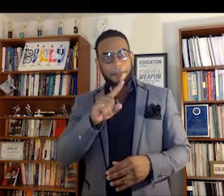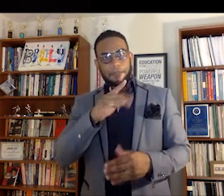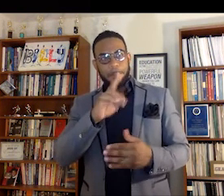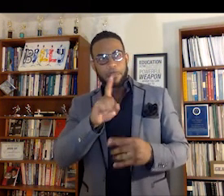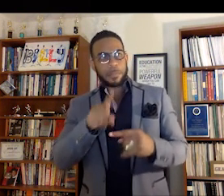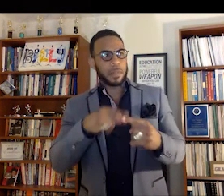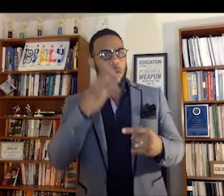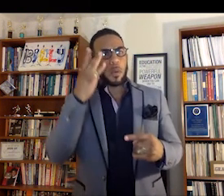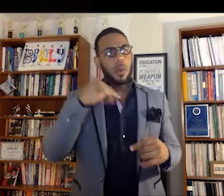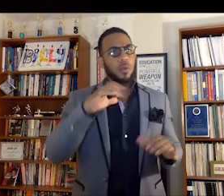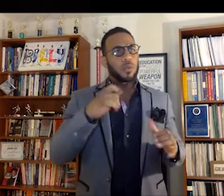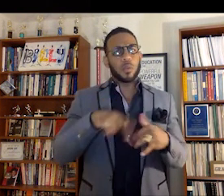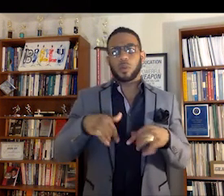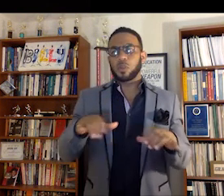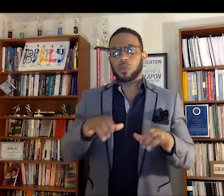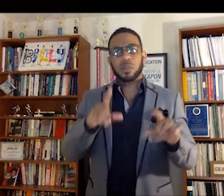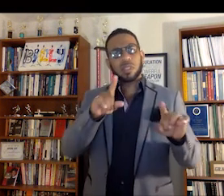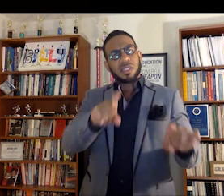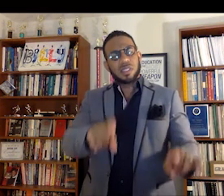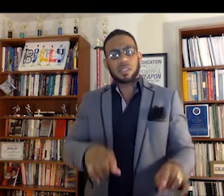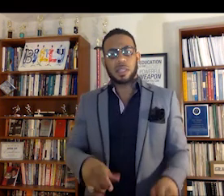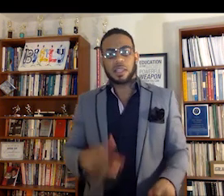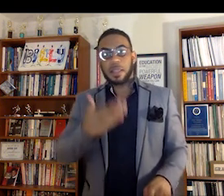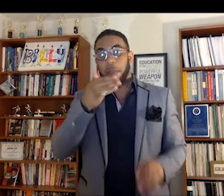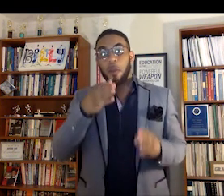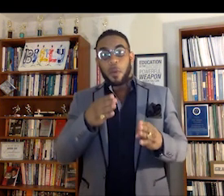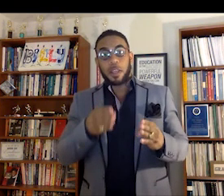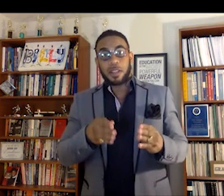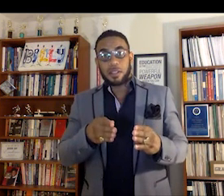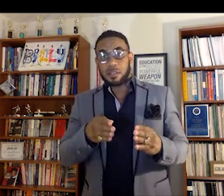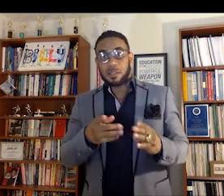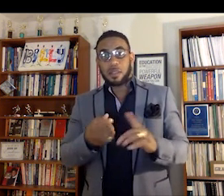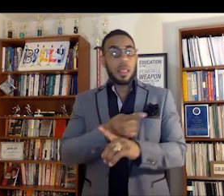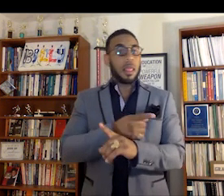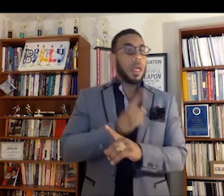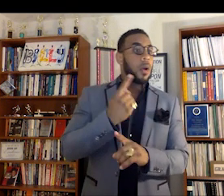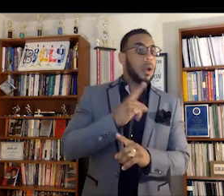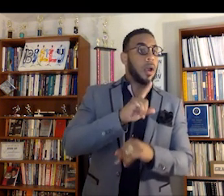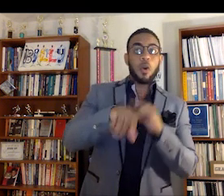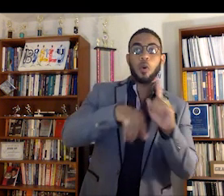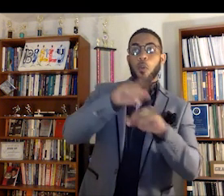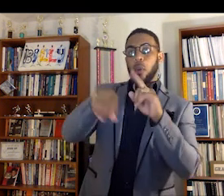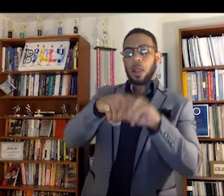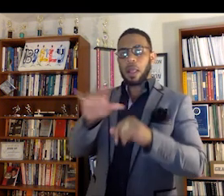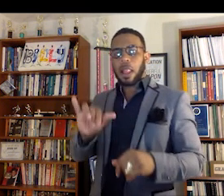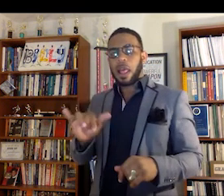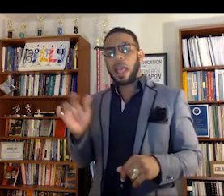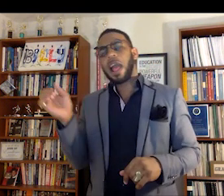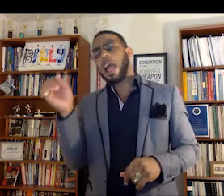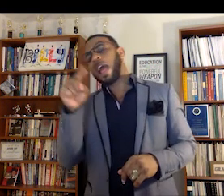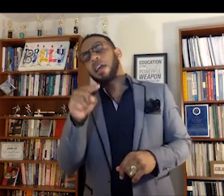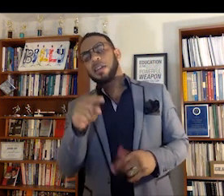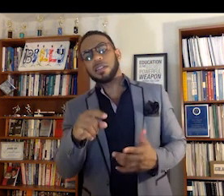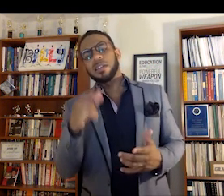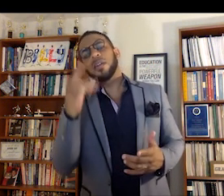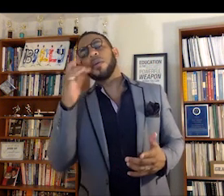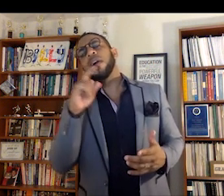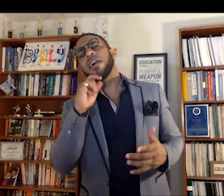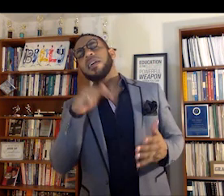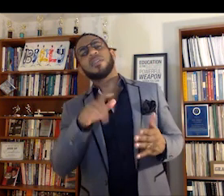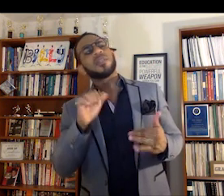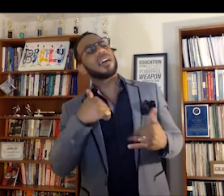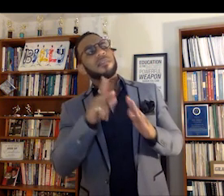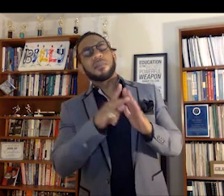questions about why we're doing what we're doing. The best way to subvert is always through questioning. Like, ask good questions like, why is it that we